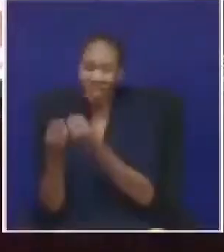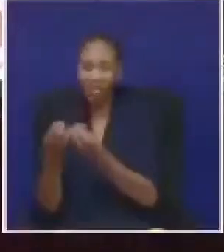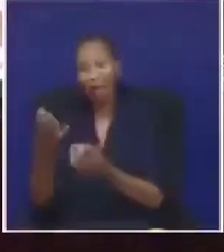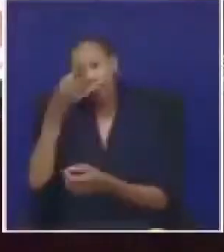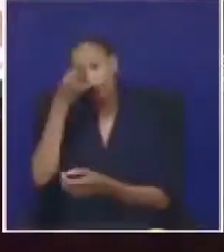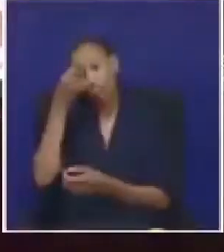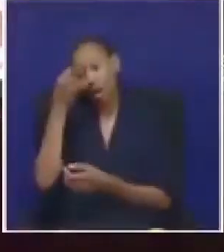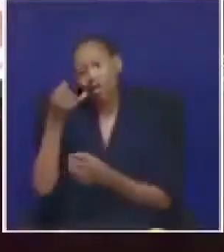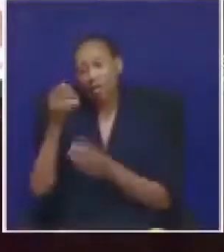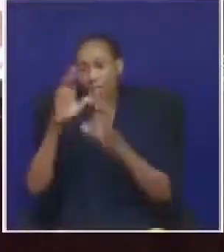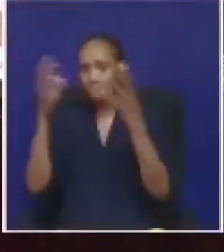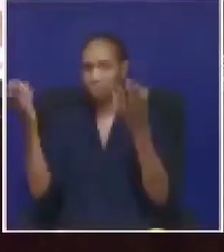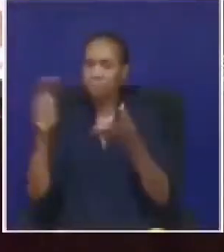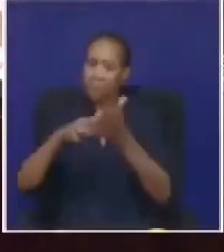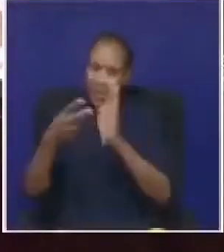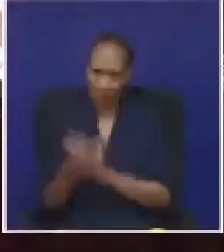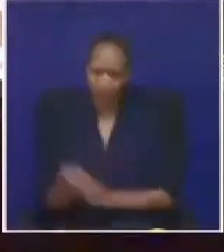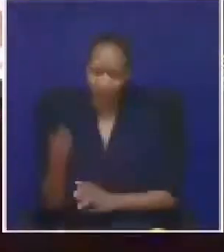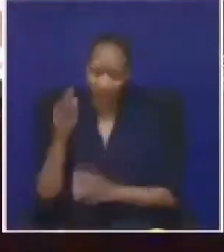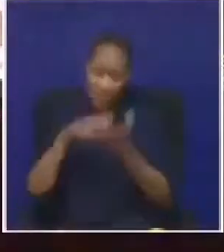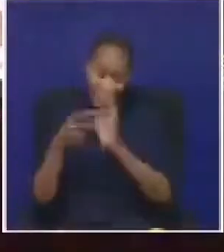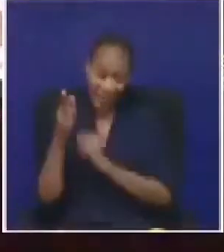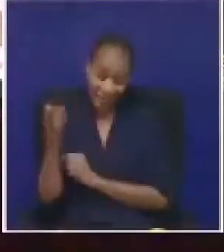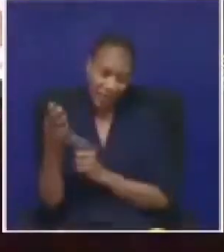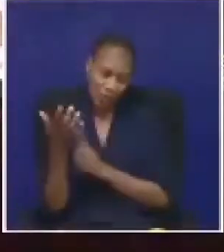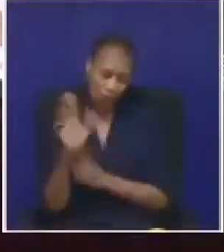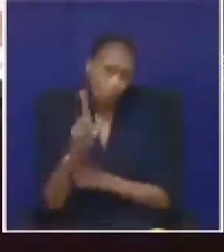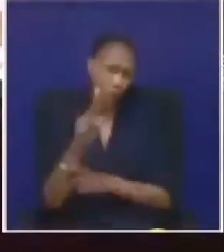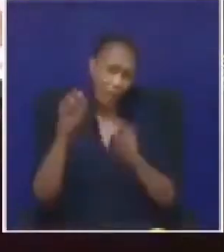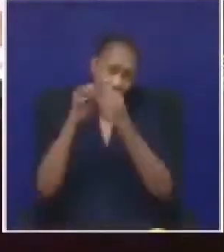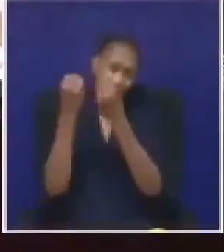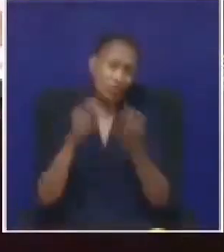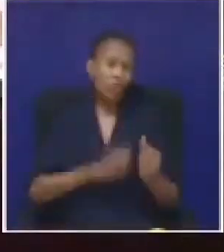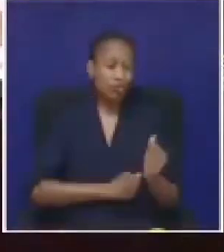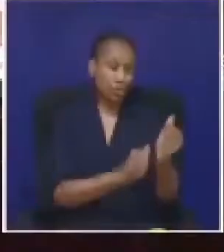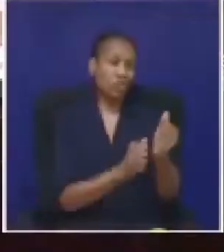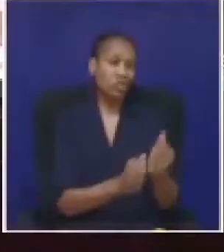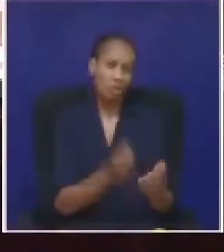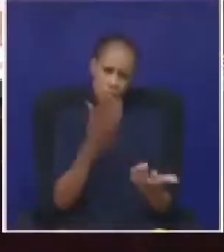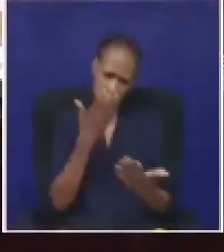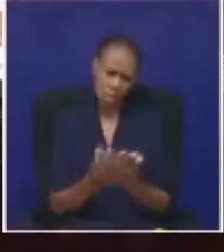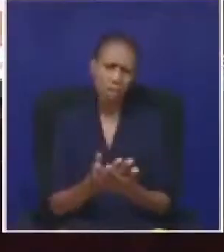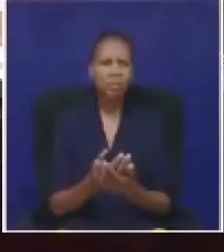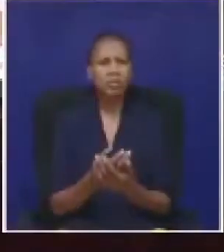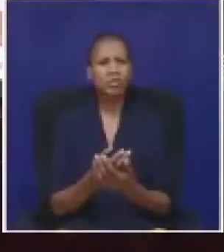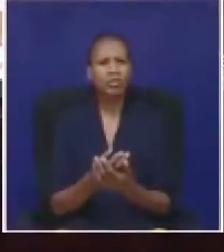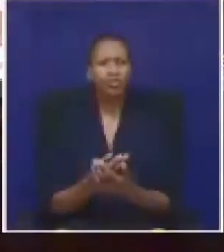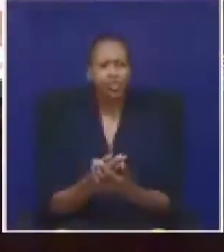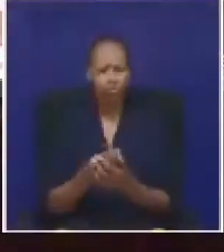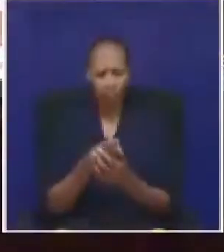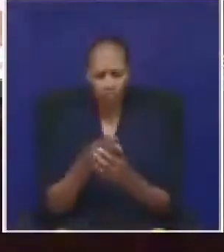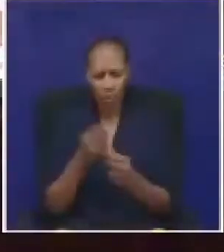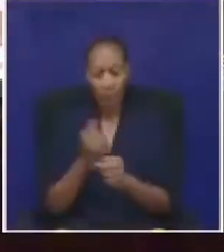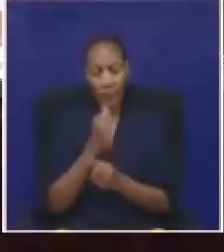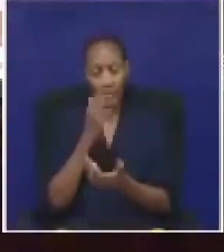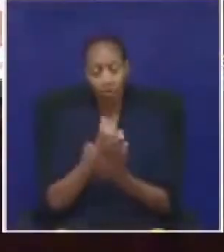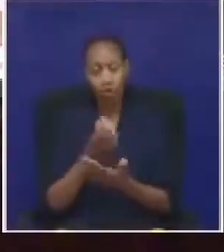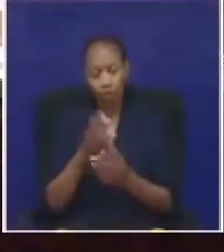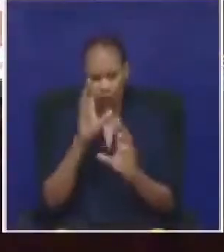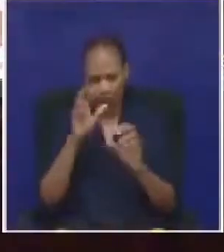Plan, which sets out the national strategy for reducing supply, demand, and